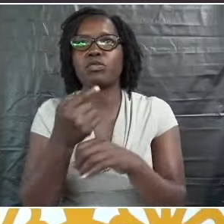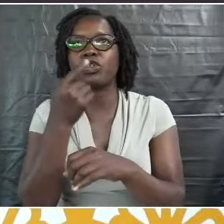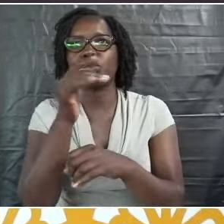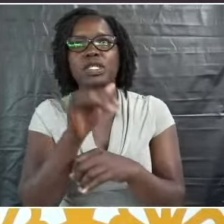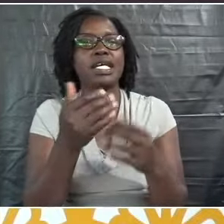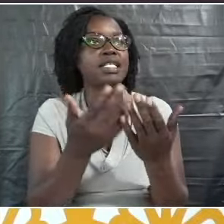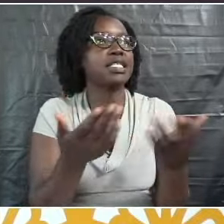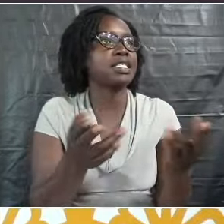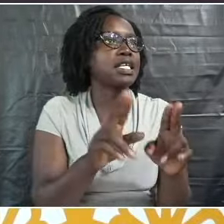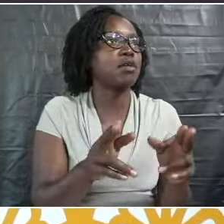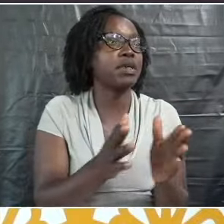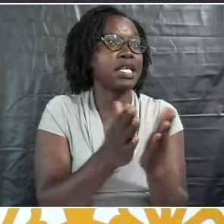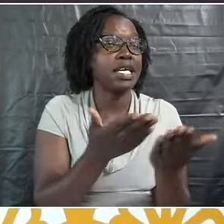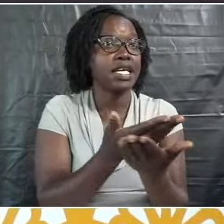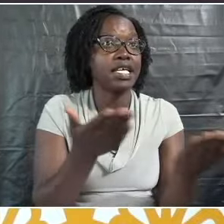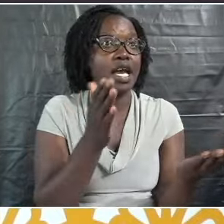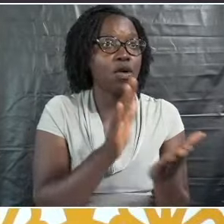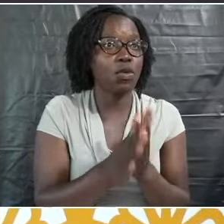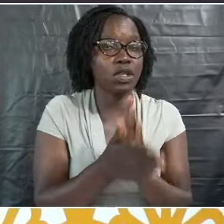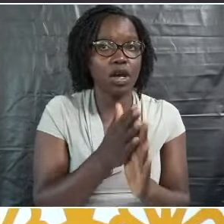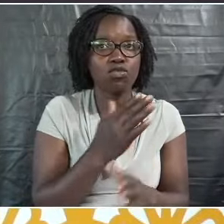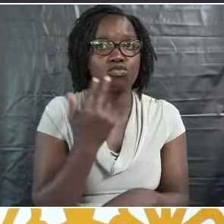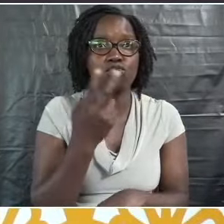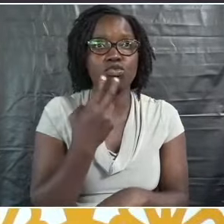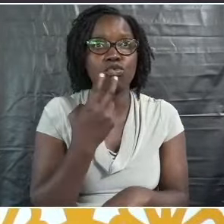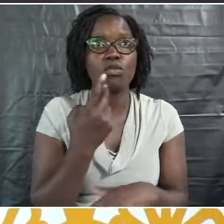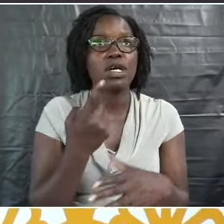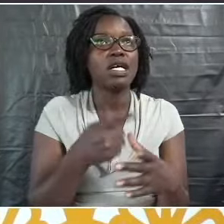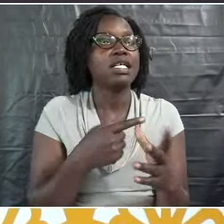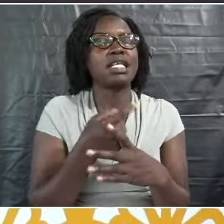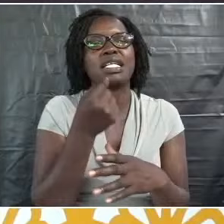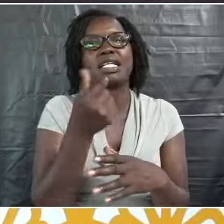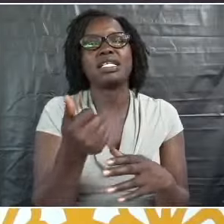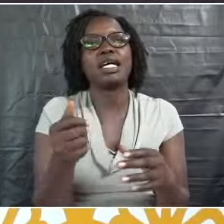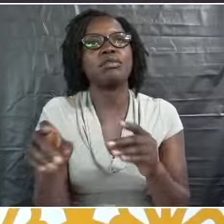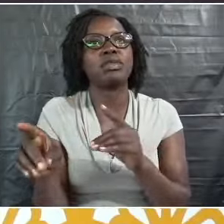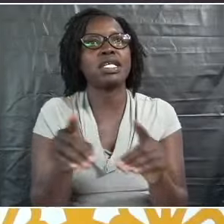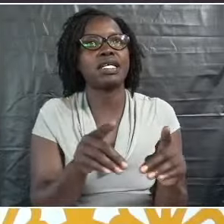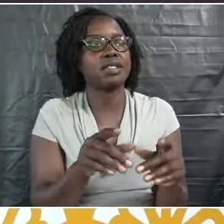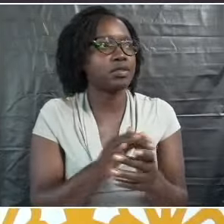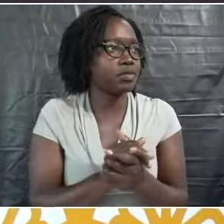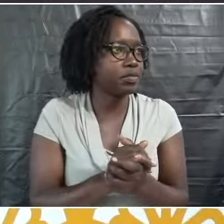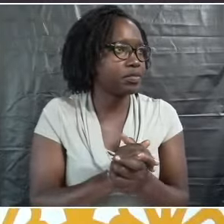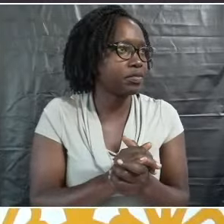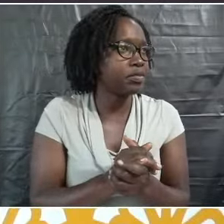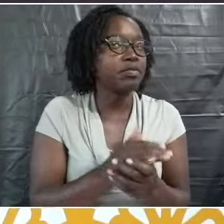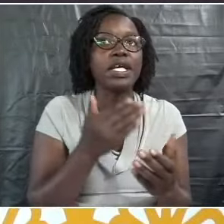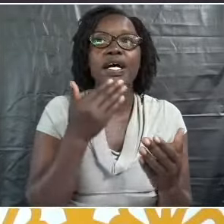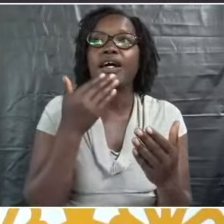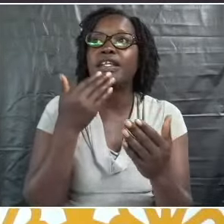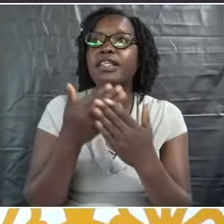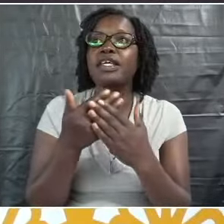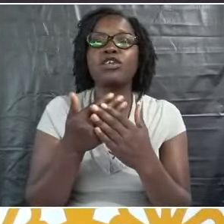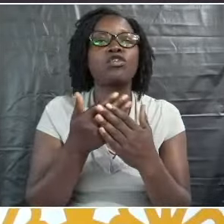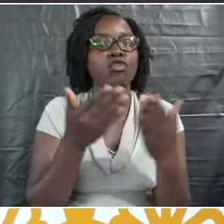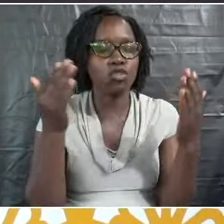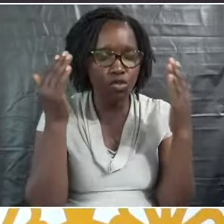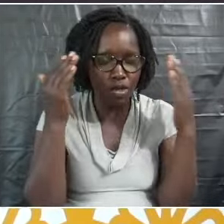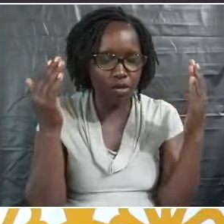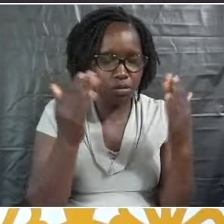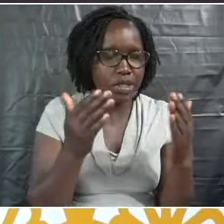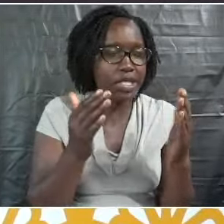happen here, without whom little can be done here. I thank you for your commitment, and